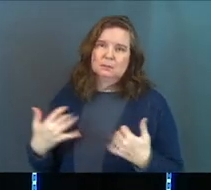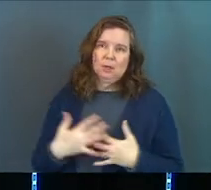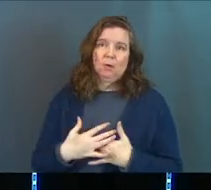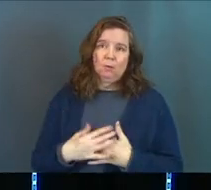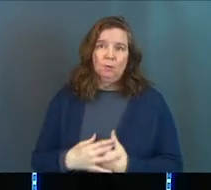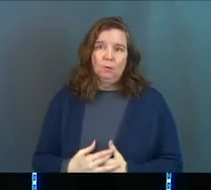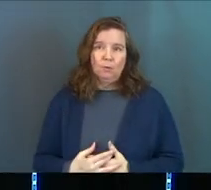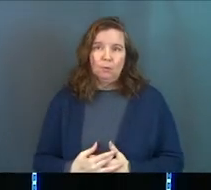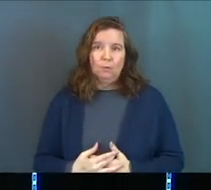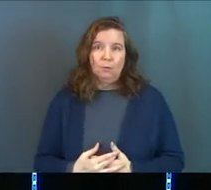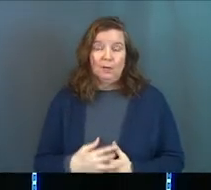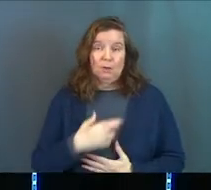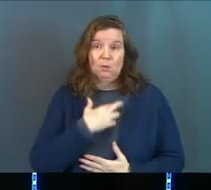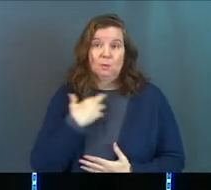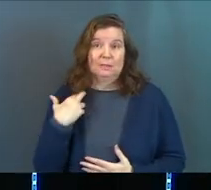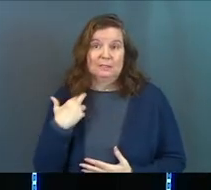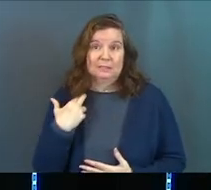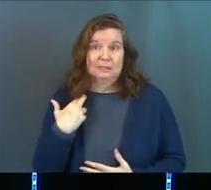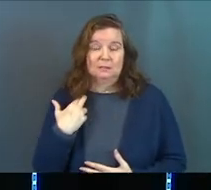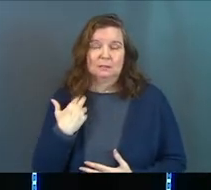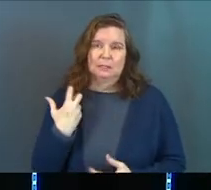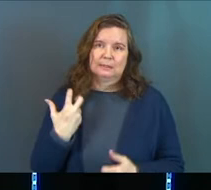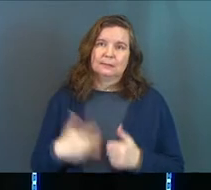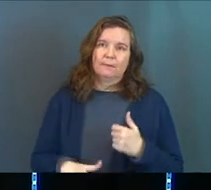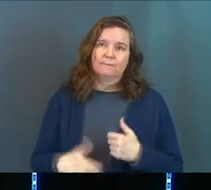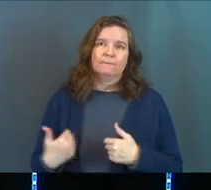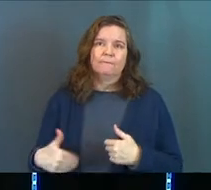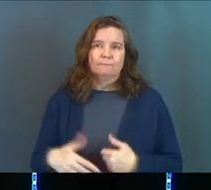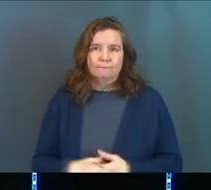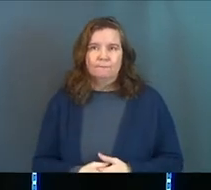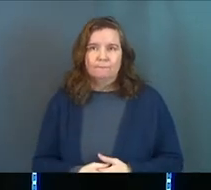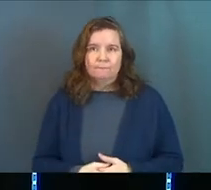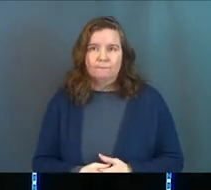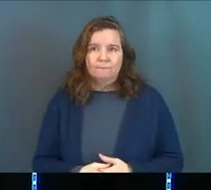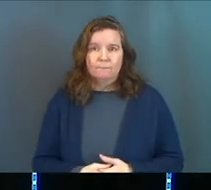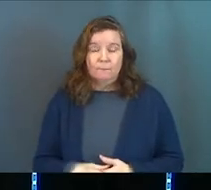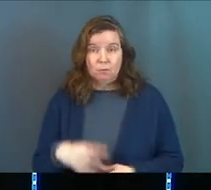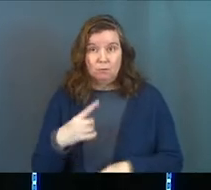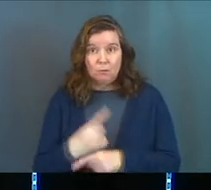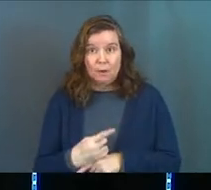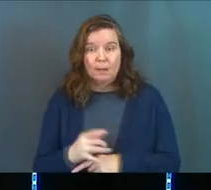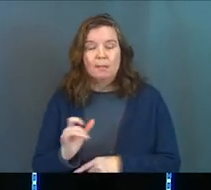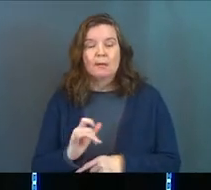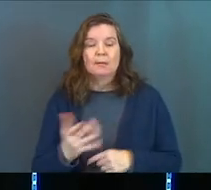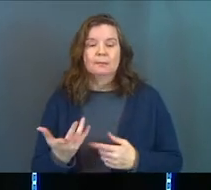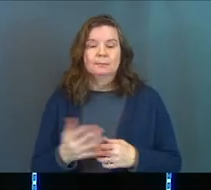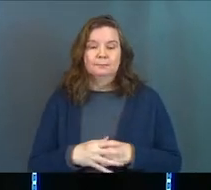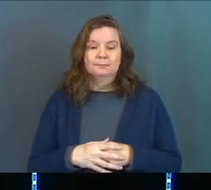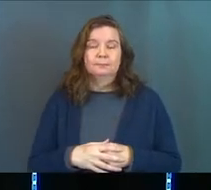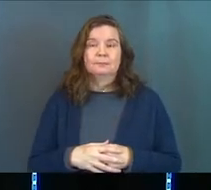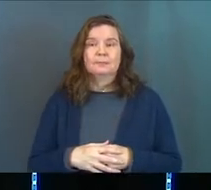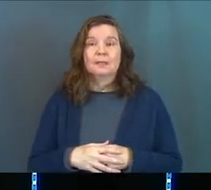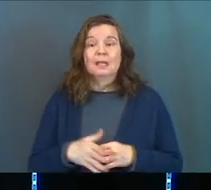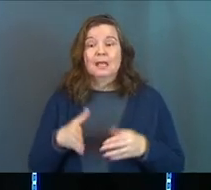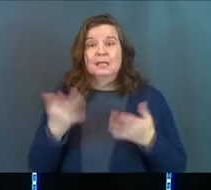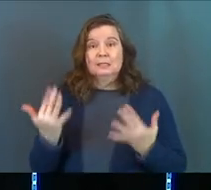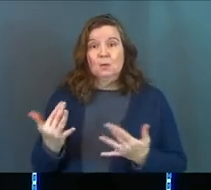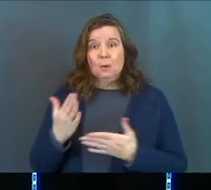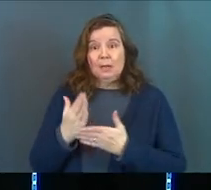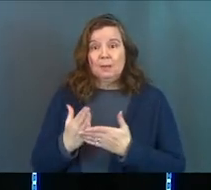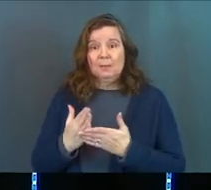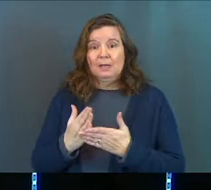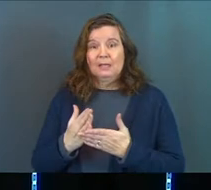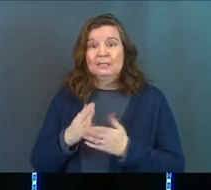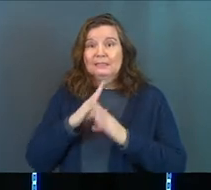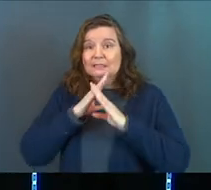scary, super risky, super tough to do. Right? Like it's in the waiting part, it's in